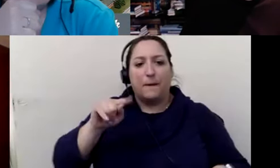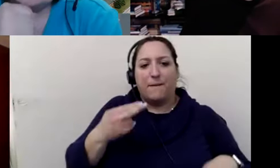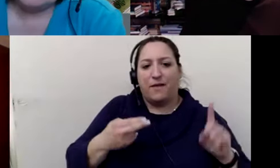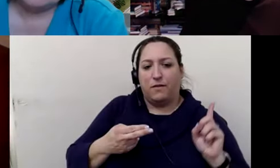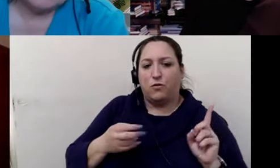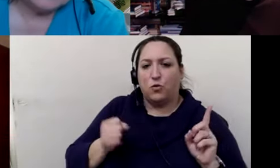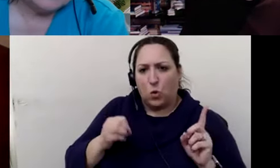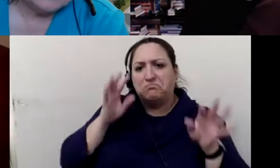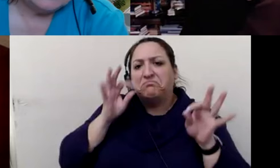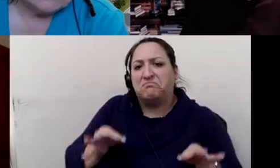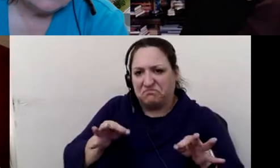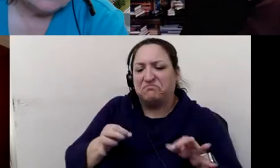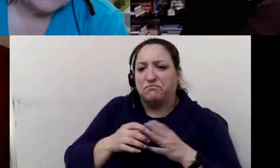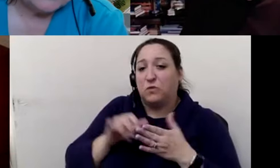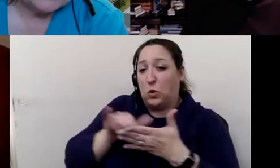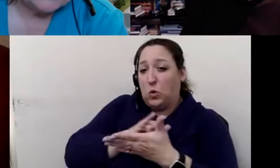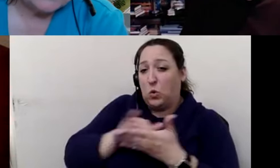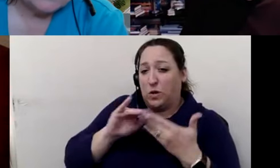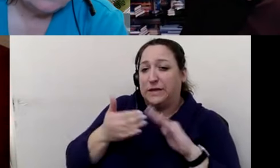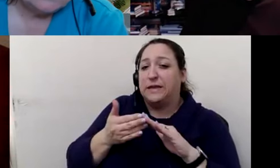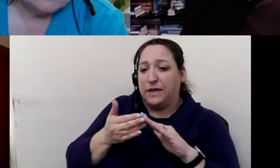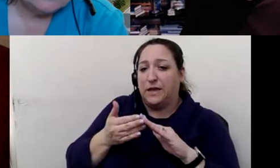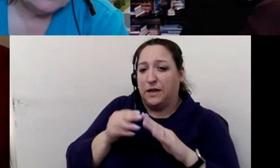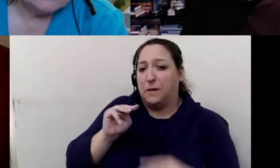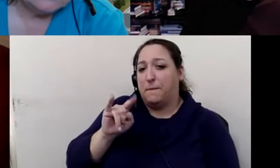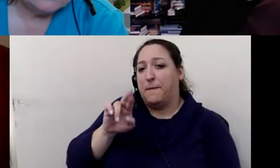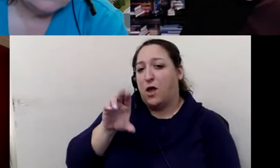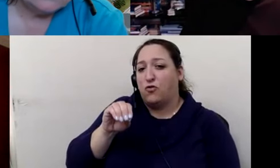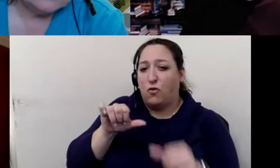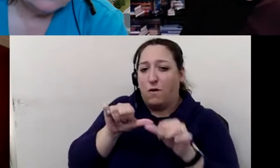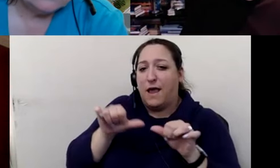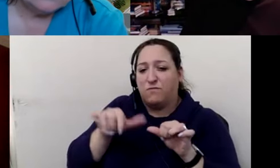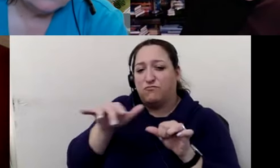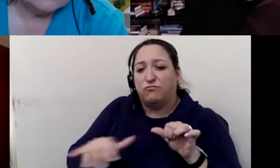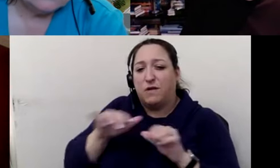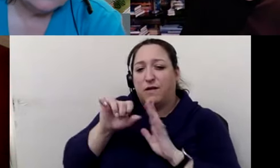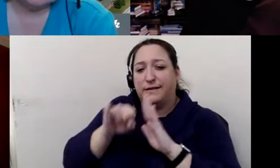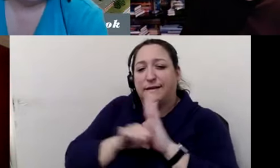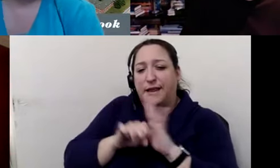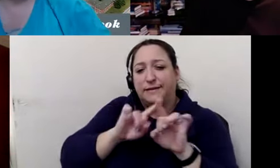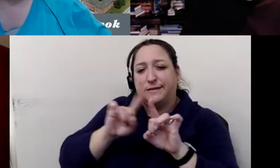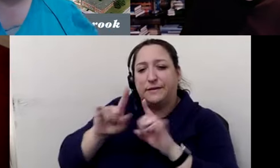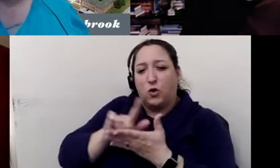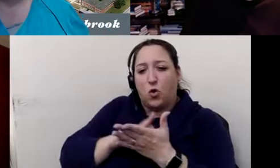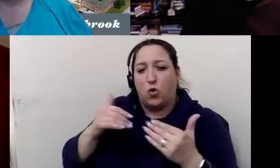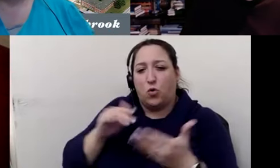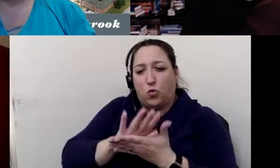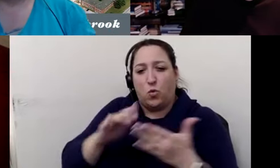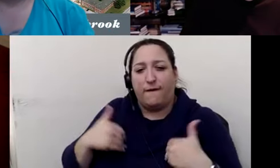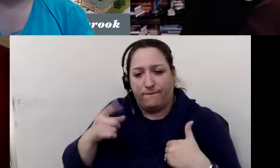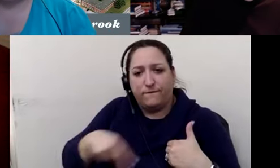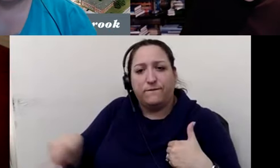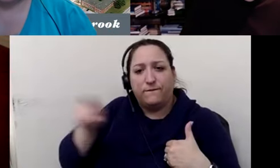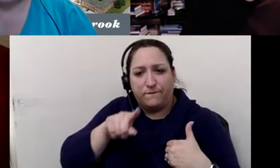So certainly in the New York City metro area and around the state at different law schools, there